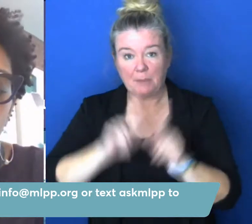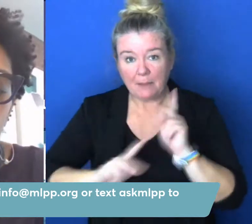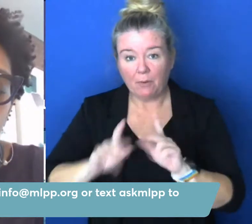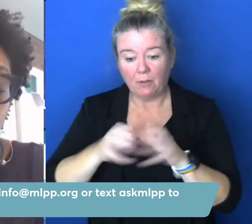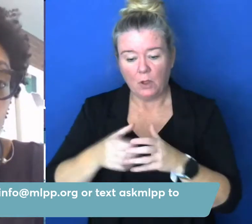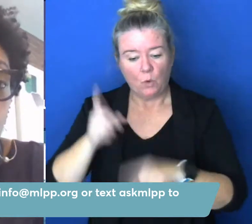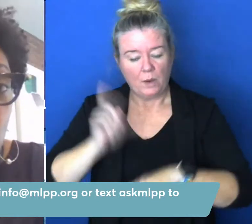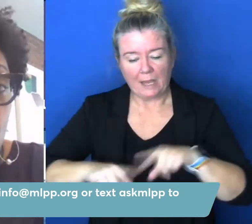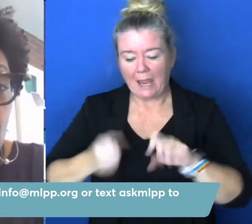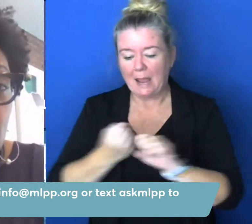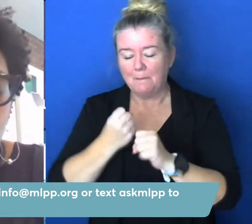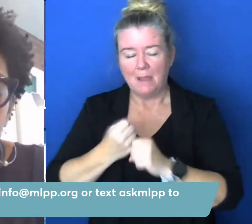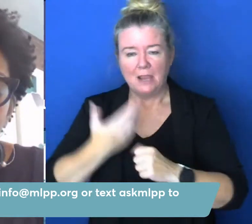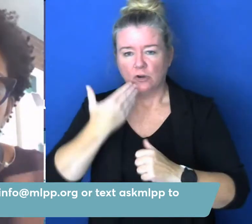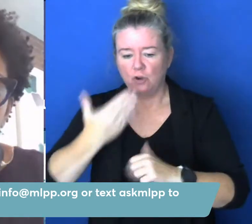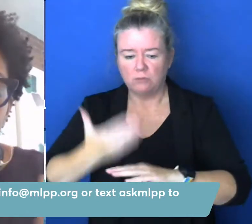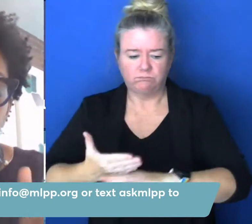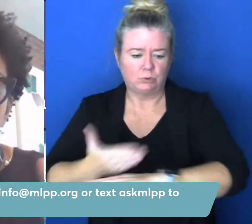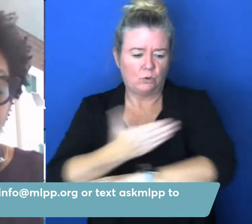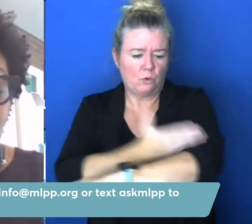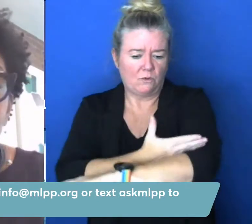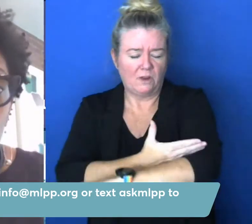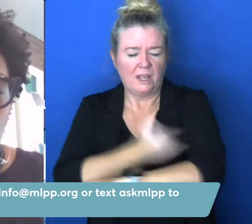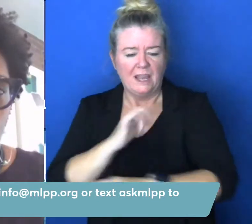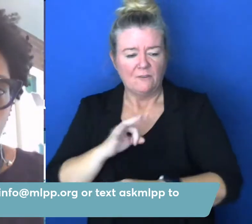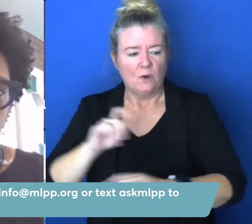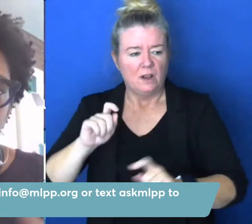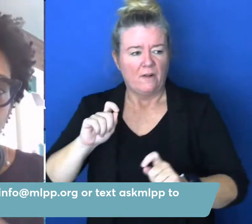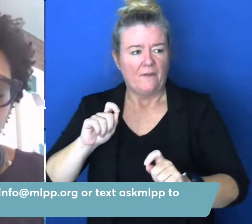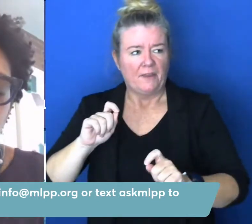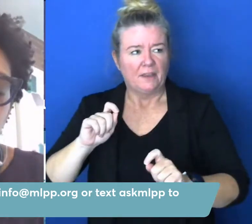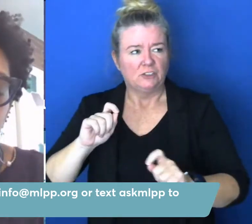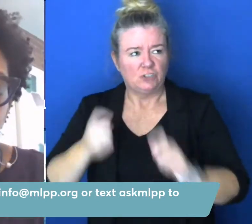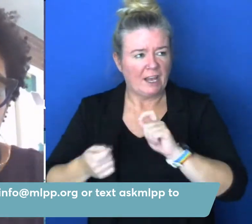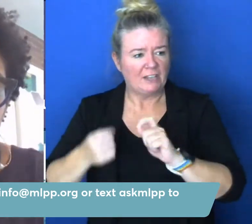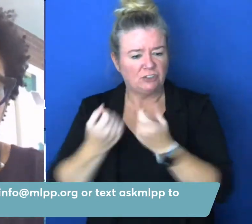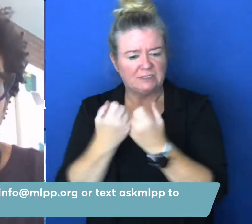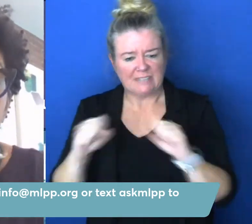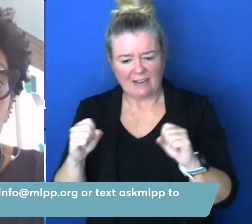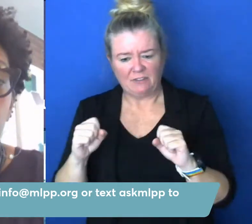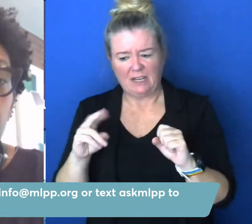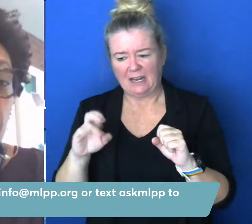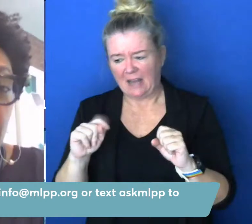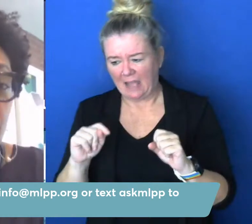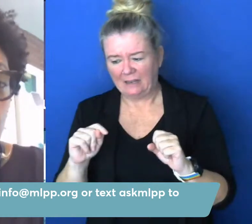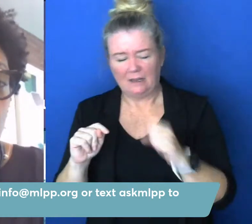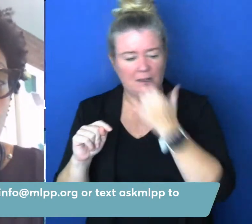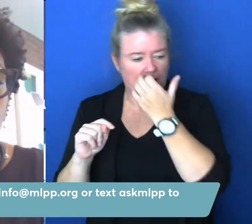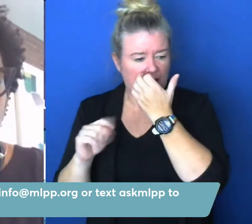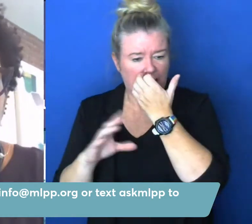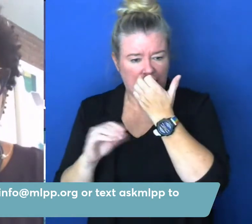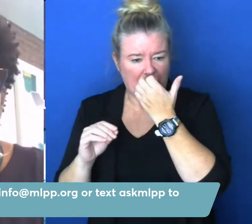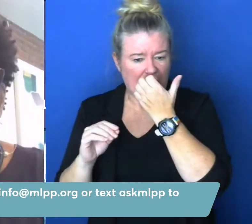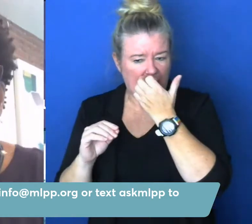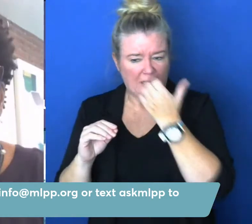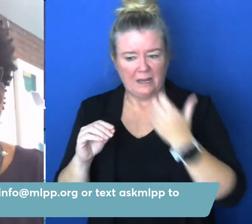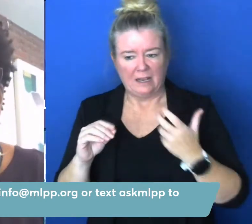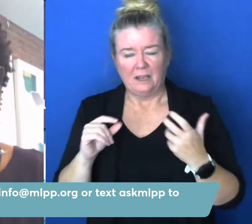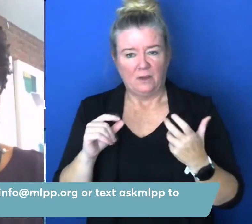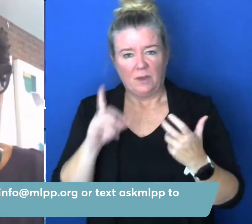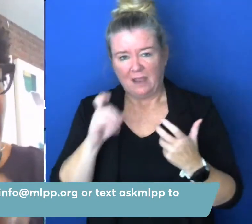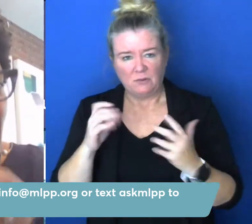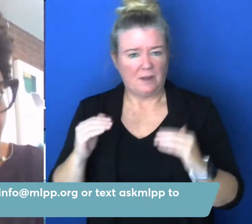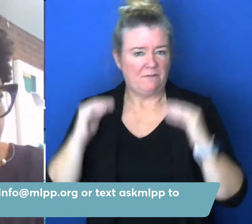produce higher levels of growth by reimagining the safety net and advancing policies that benefit people who most need